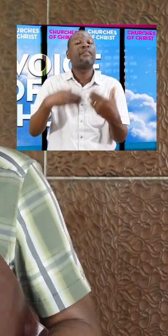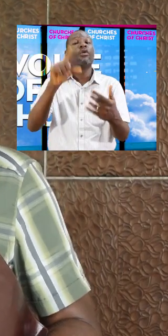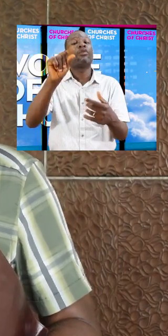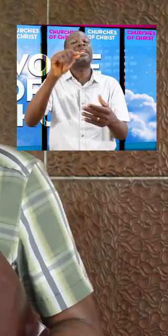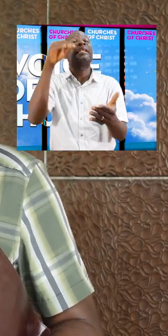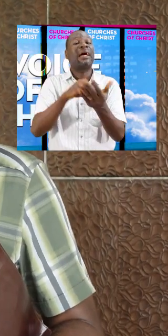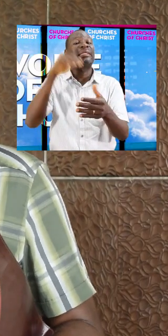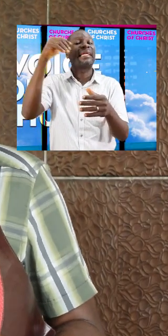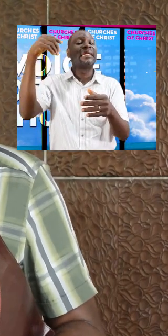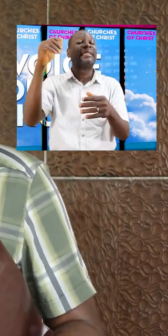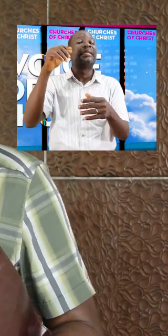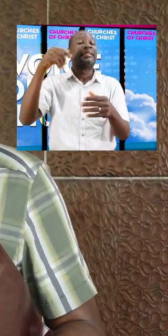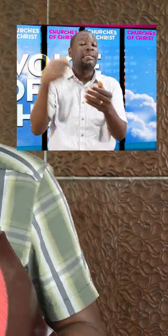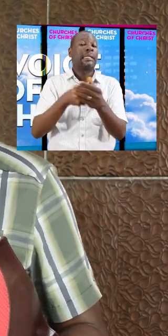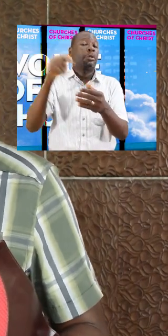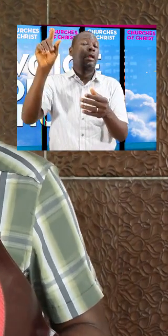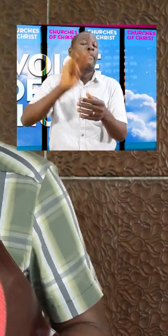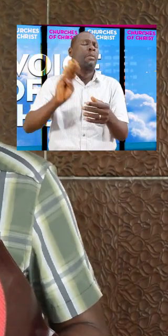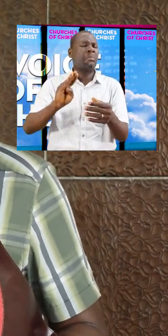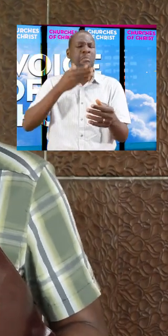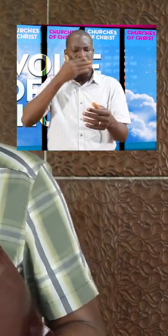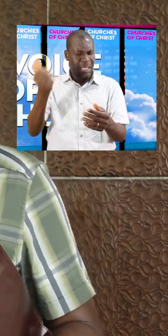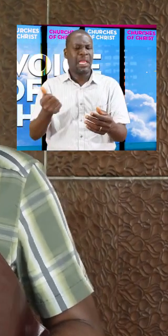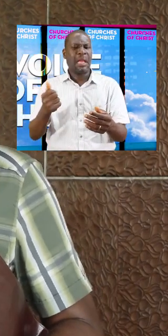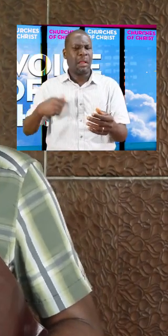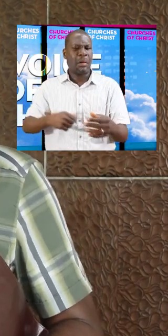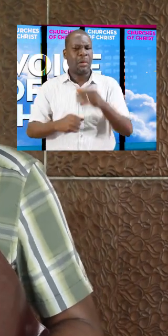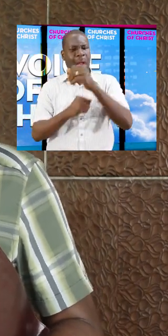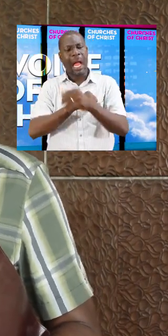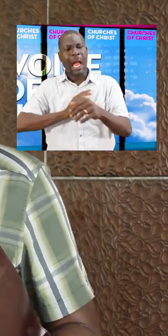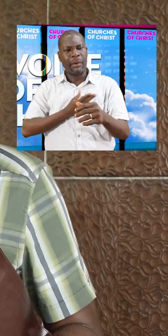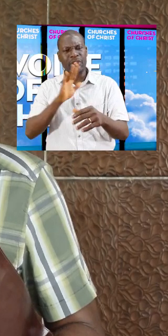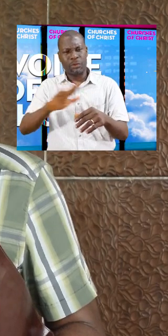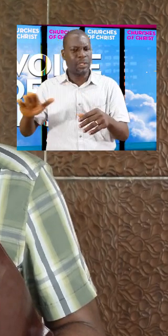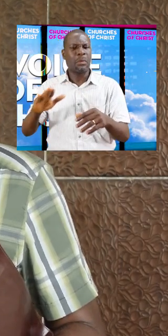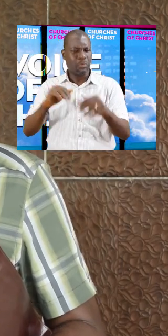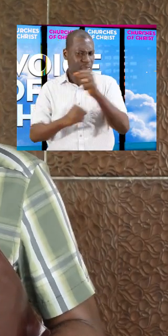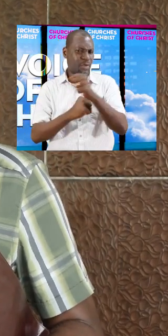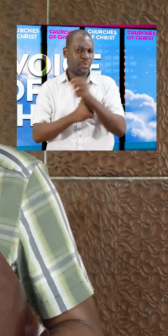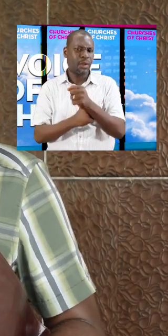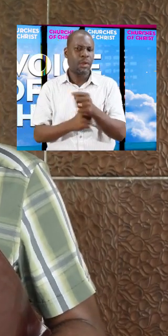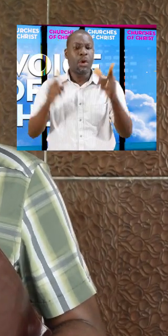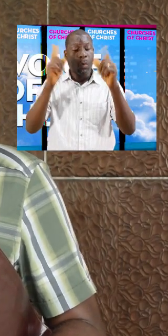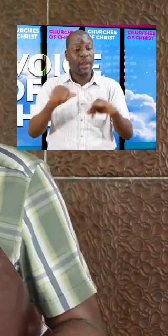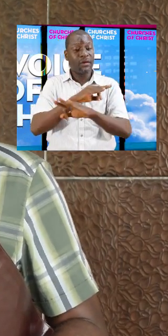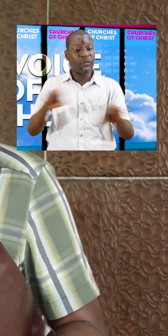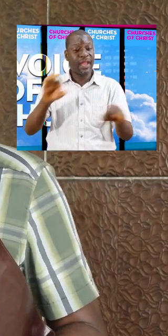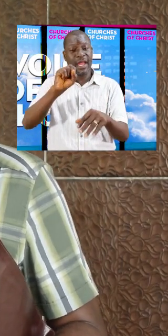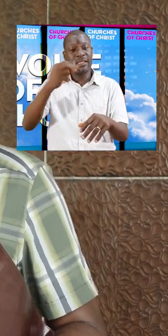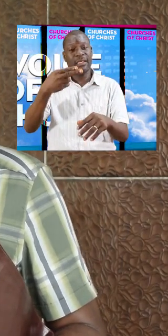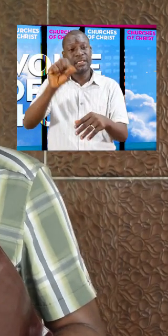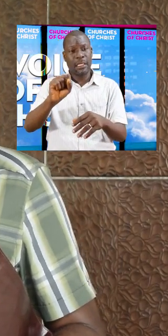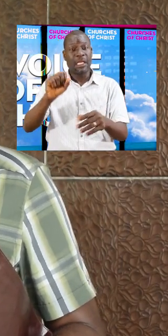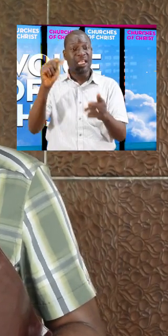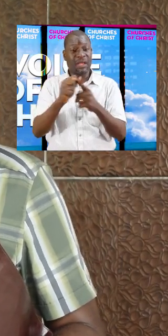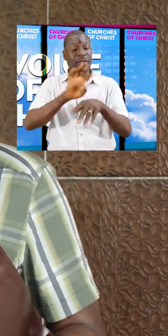ya aban benye sika bebre wo de hwe ye ne ankasa ye nkwala no ebra na free SHS enya mai no ye ntakwa the